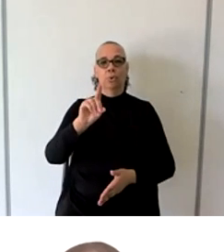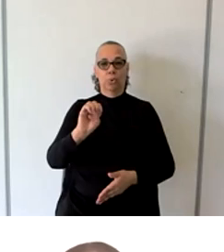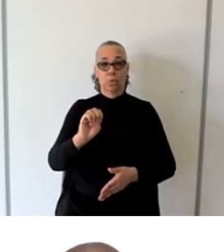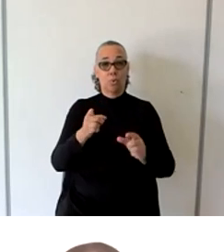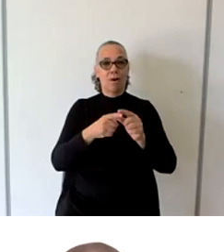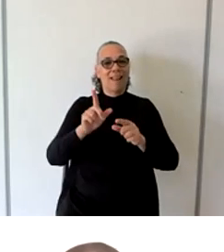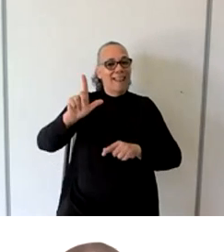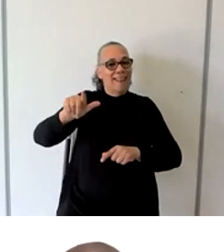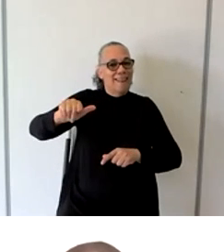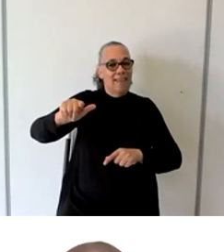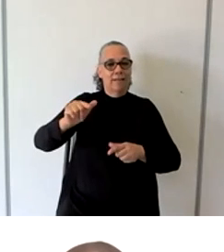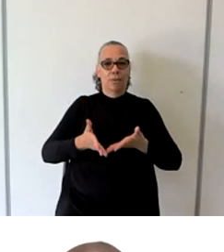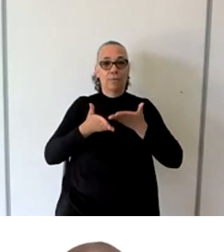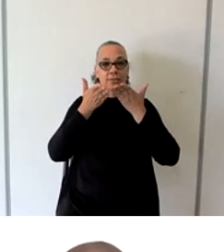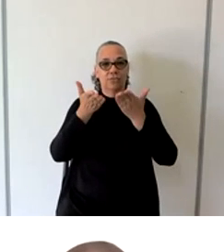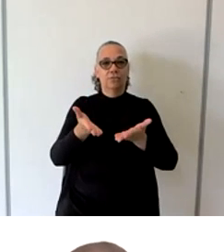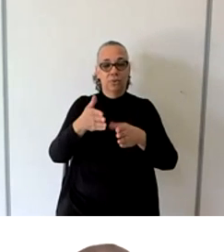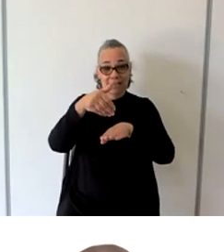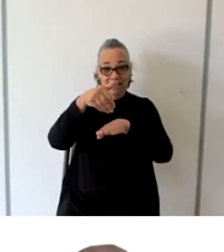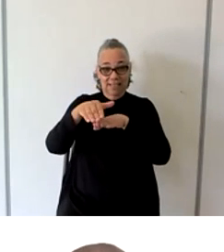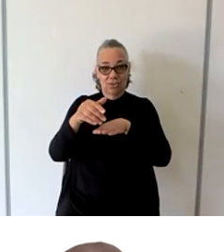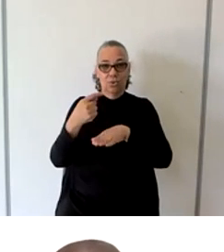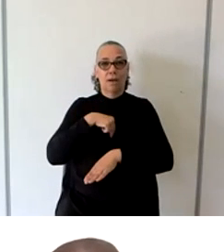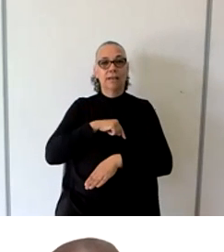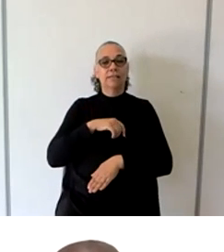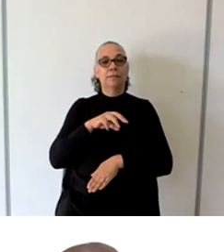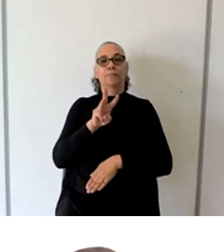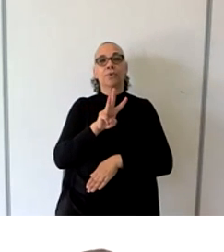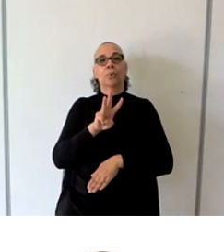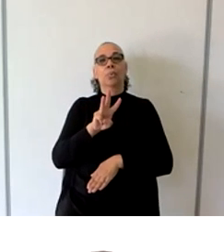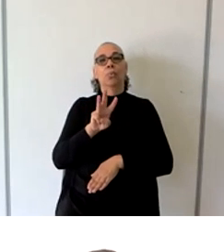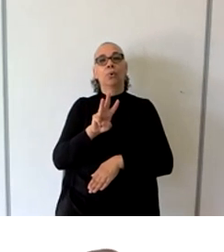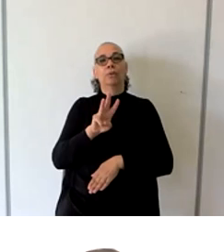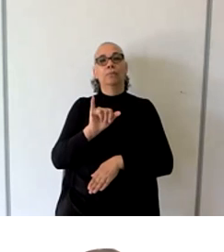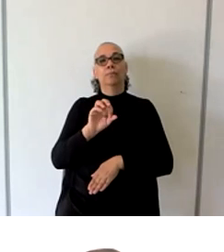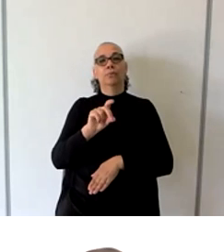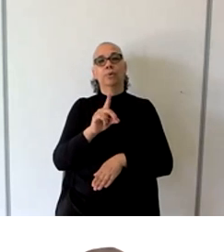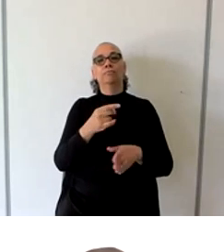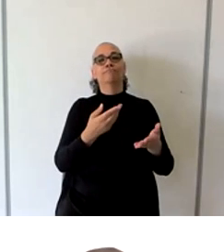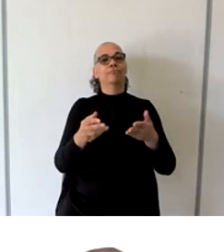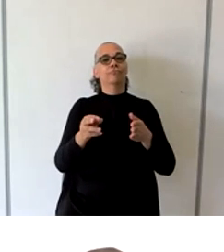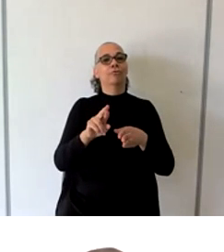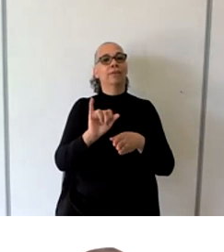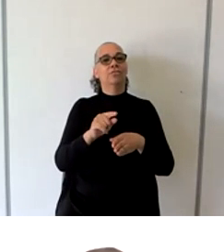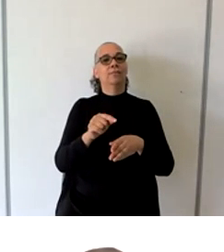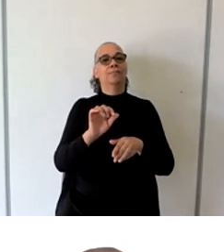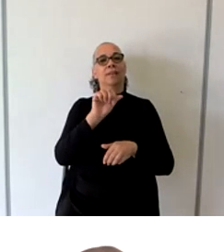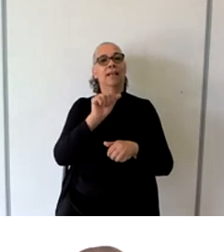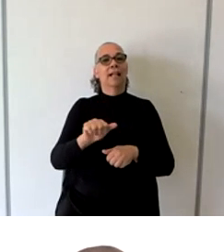the presentation. You can send that to us at windreach@windreach.bm with your name and profession in order